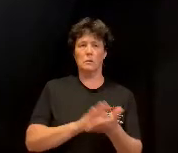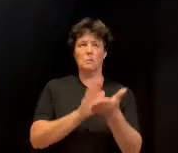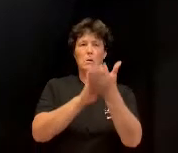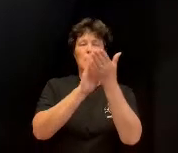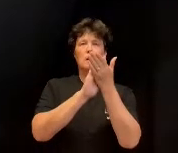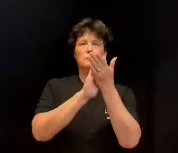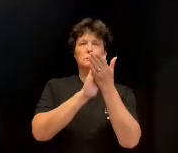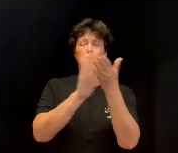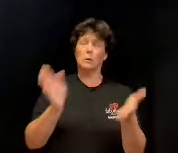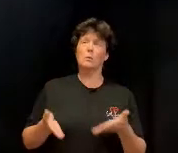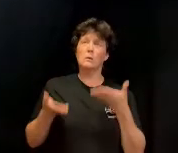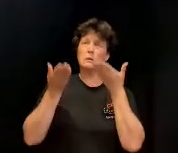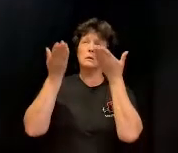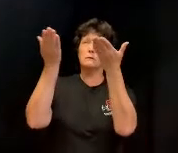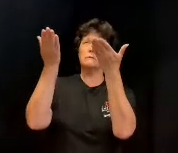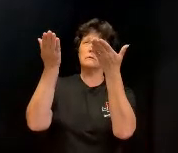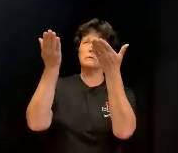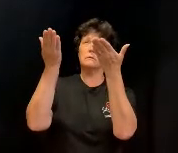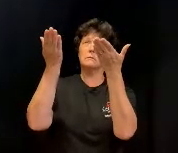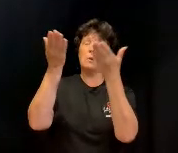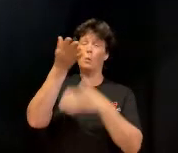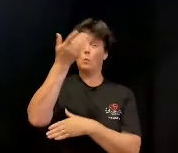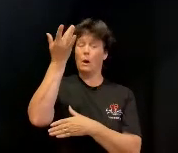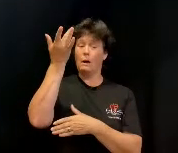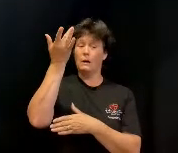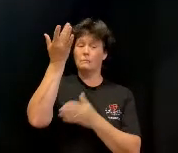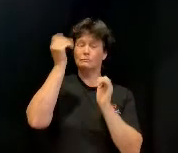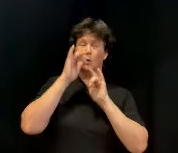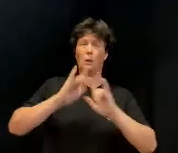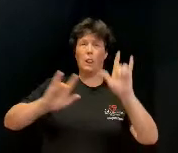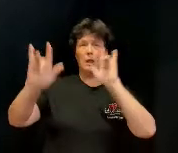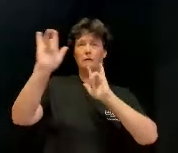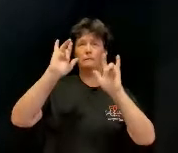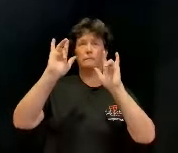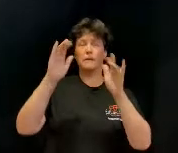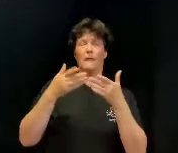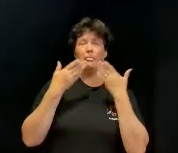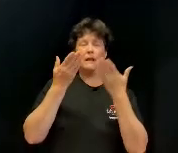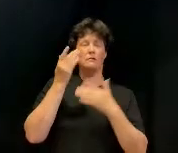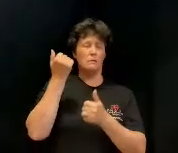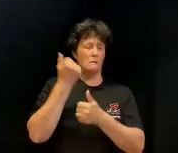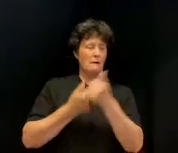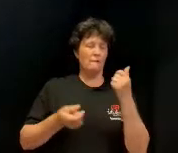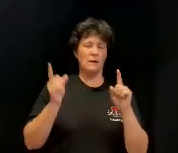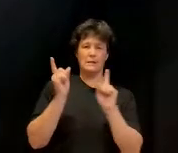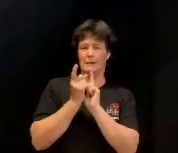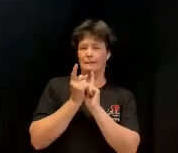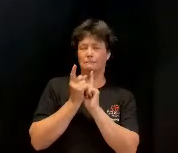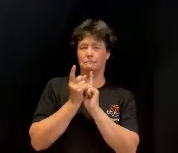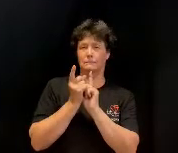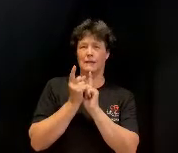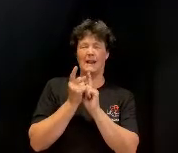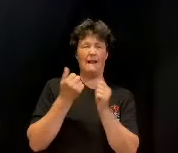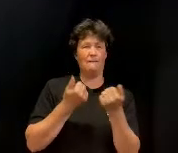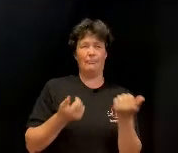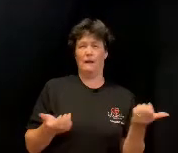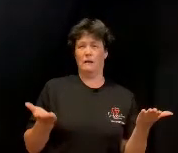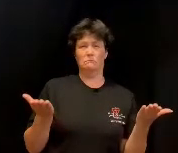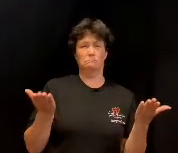you because we love you. Thank you, God, that every need of this church is met. And we have more than